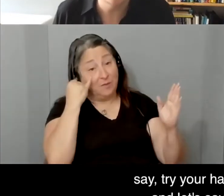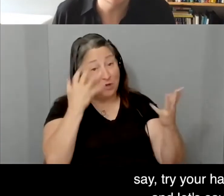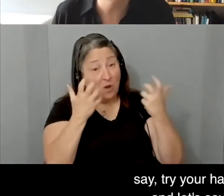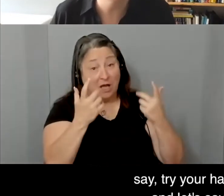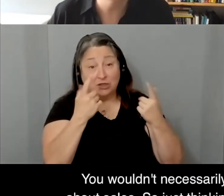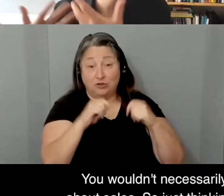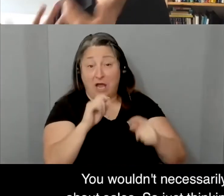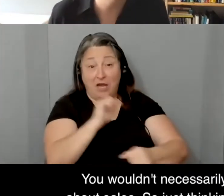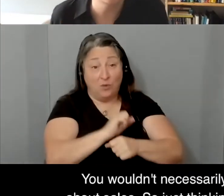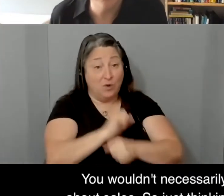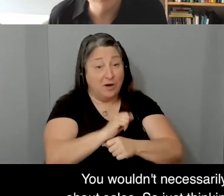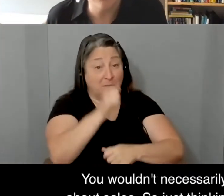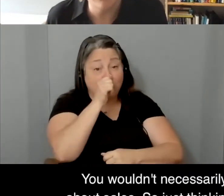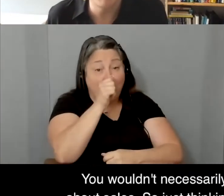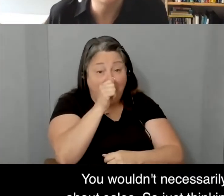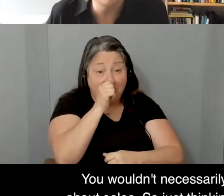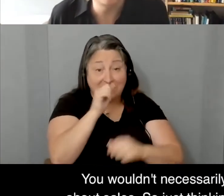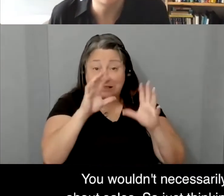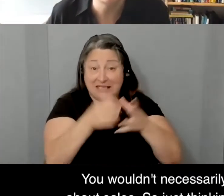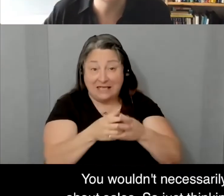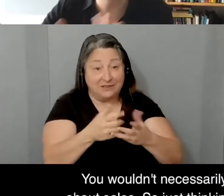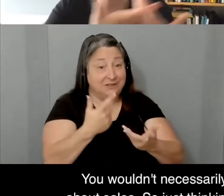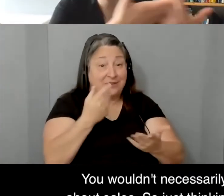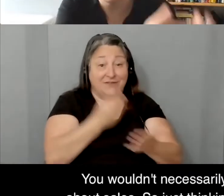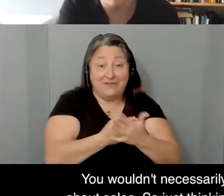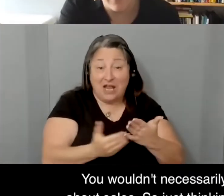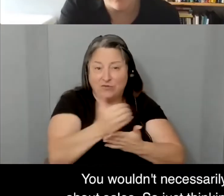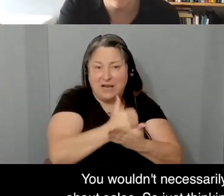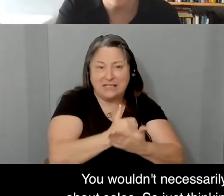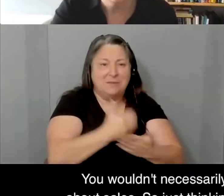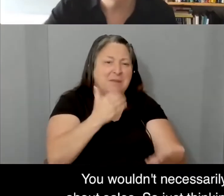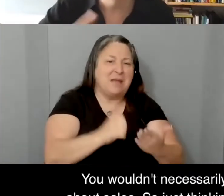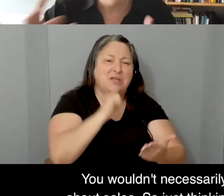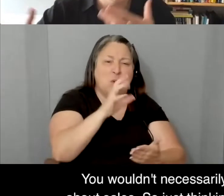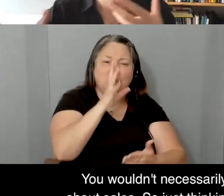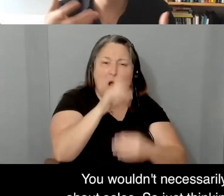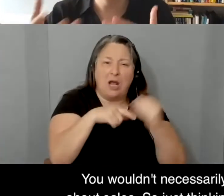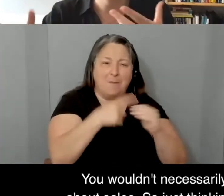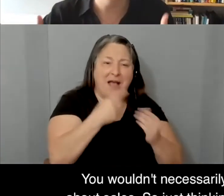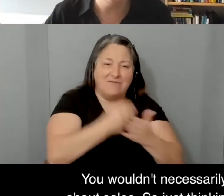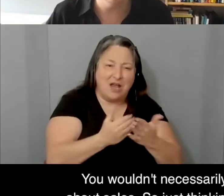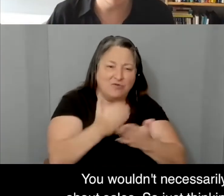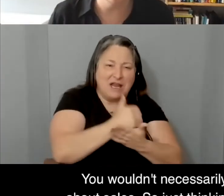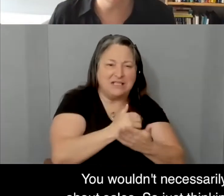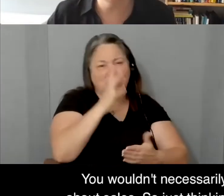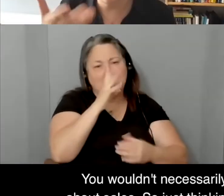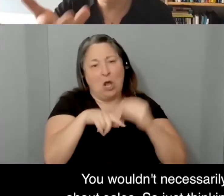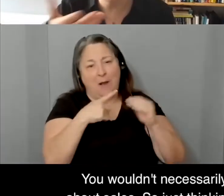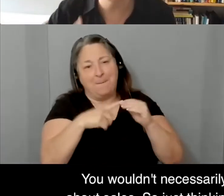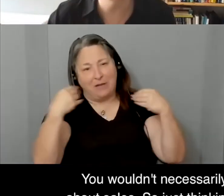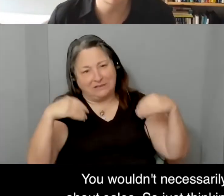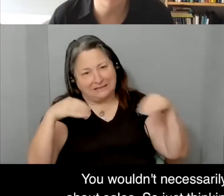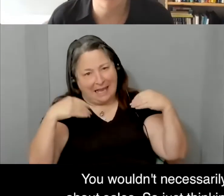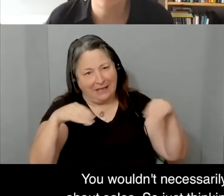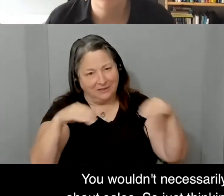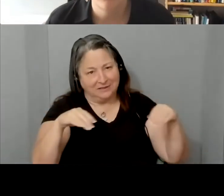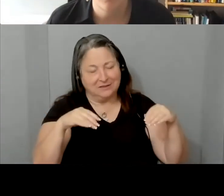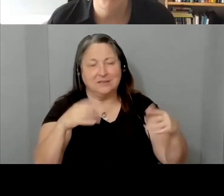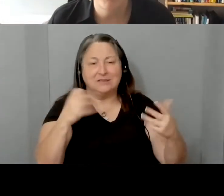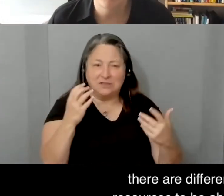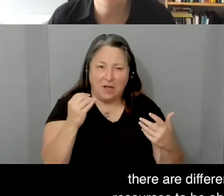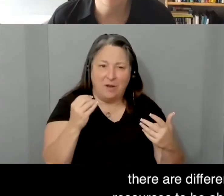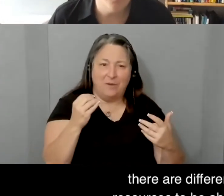you're a fundraiser, you wouldn't necessarily talk about fundraising, you talk about sales. So just thinking about that, and my sense is